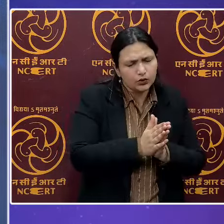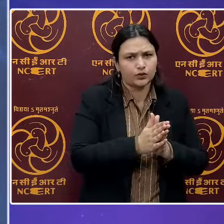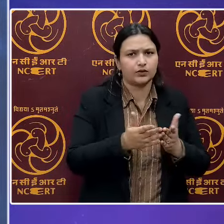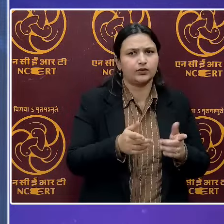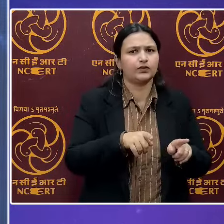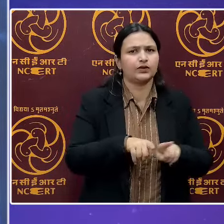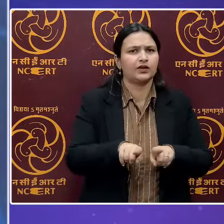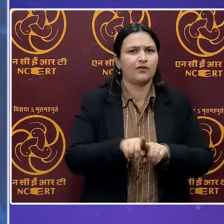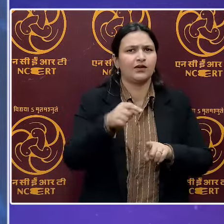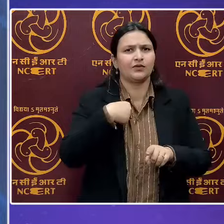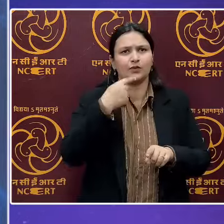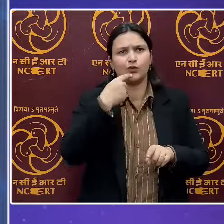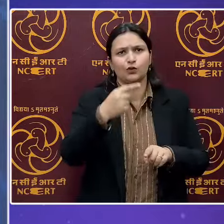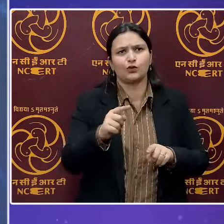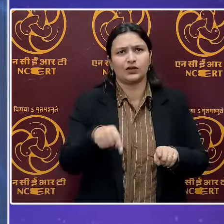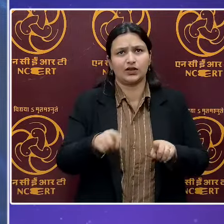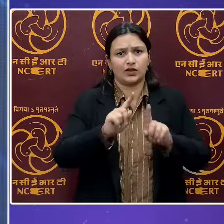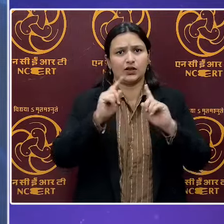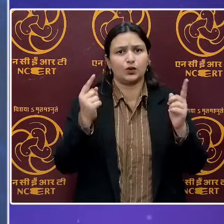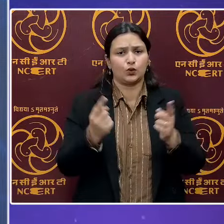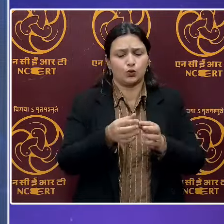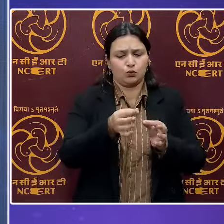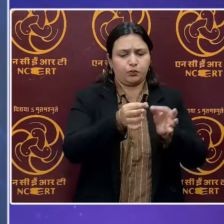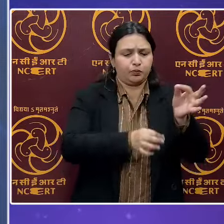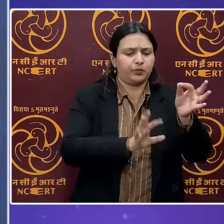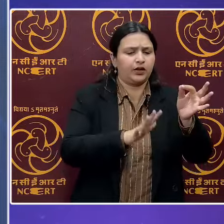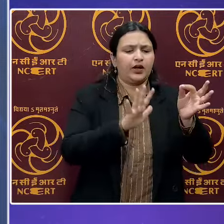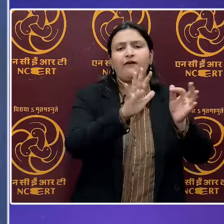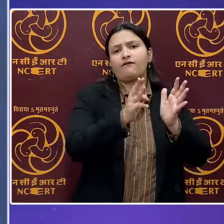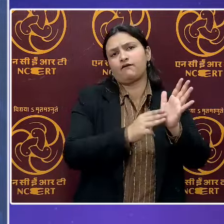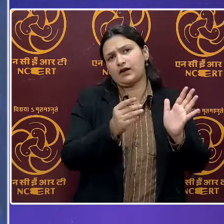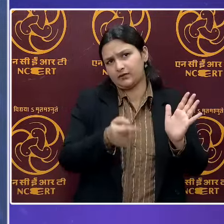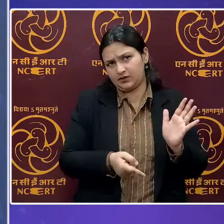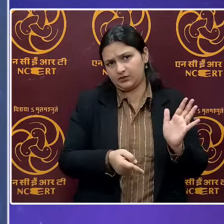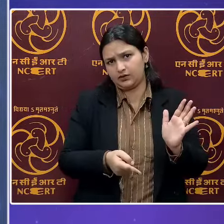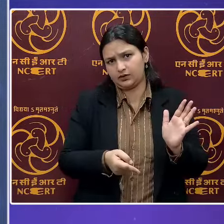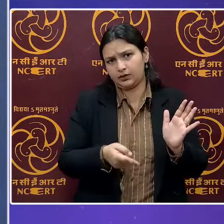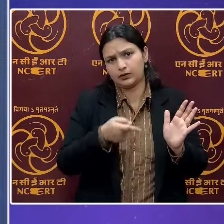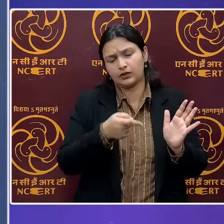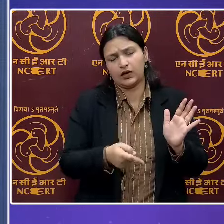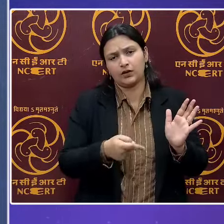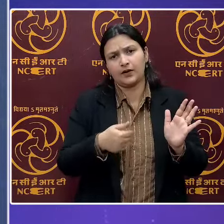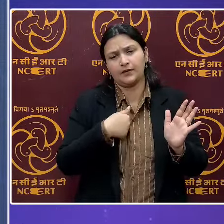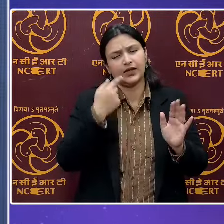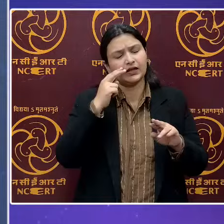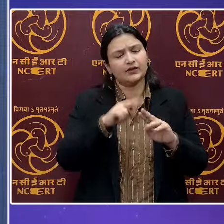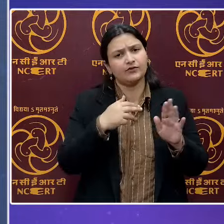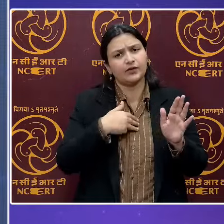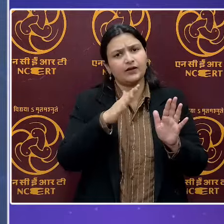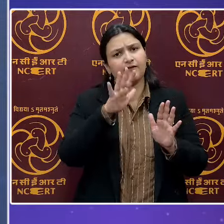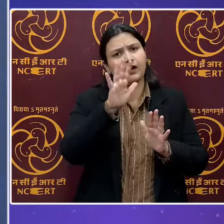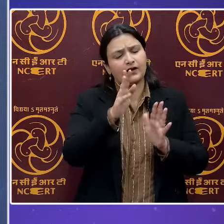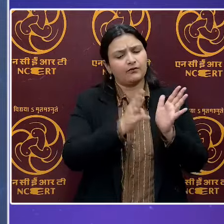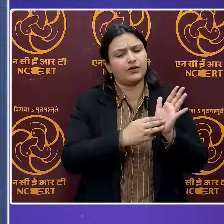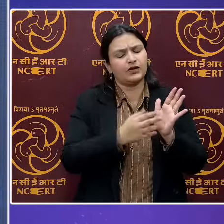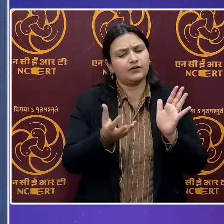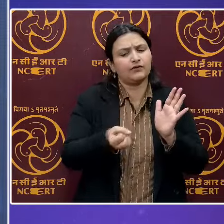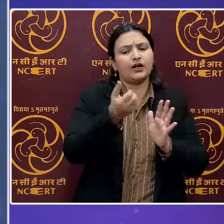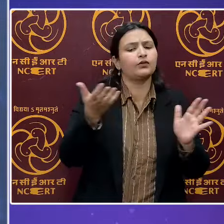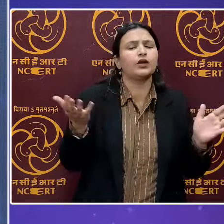meter. This meter with which I compared the length, that is called the unit. Unit is